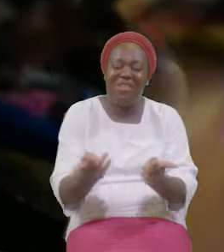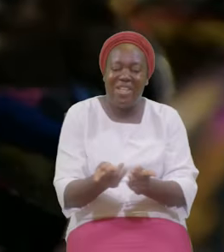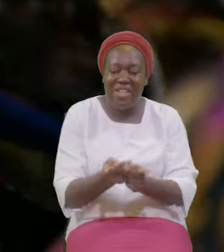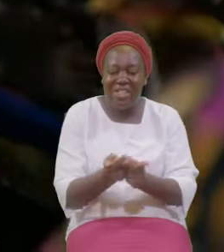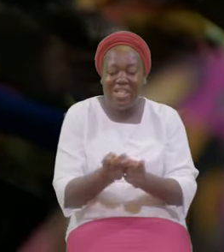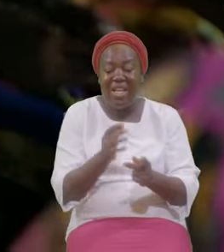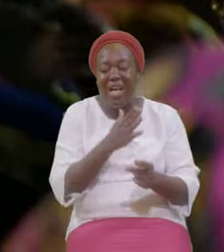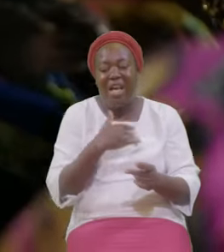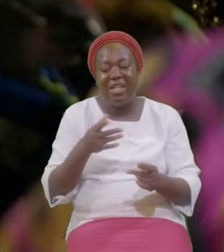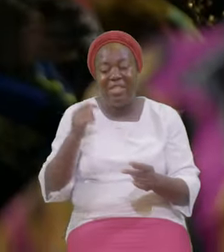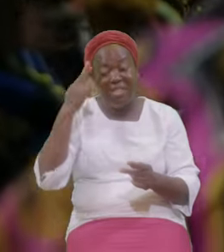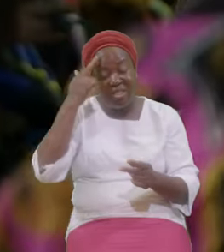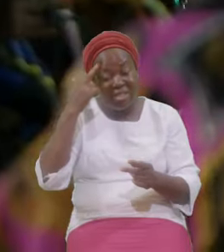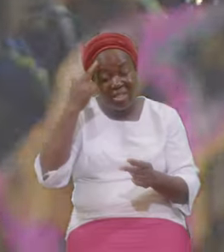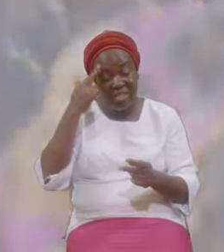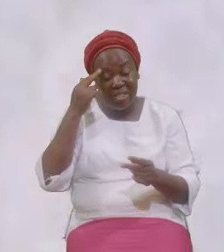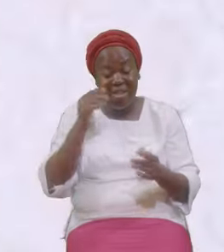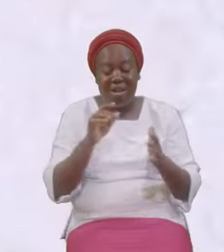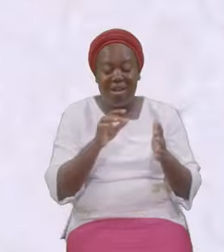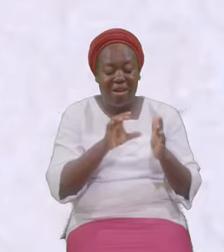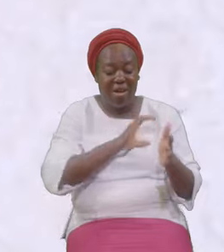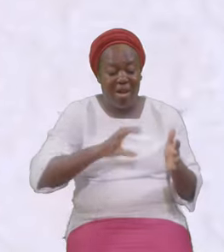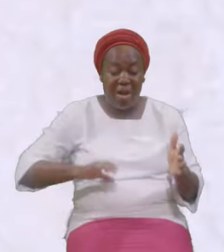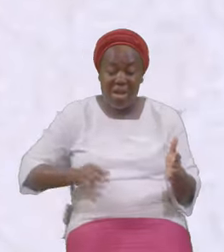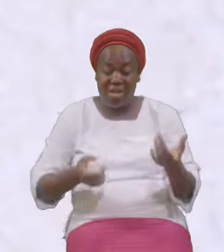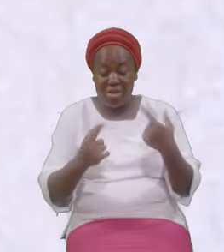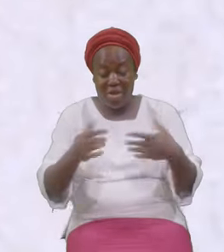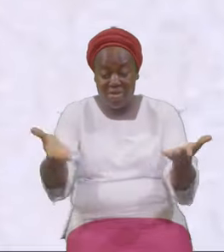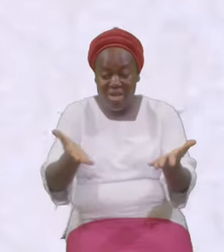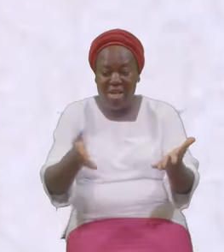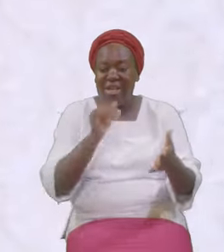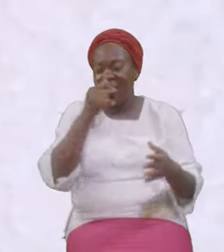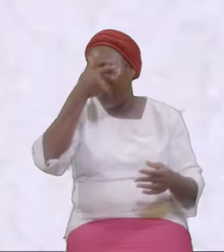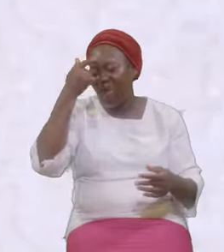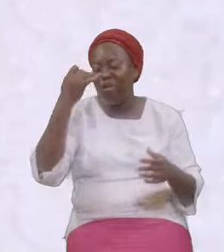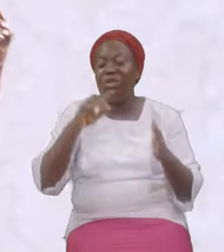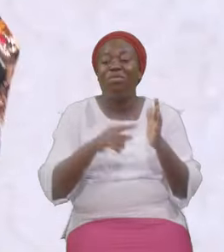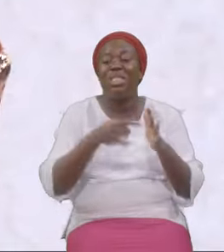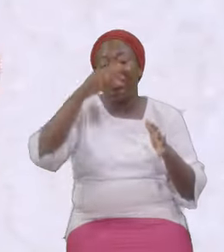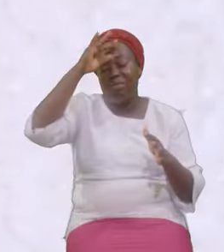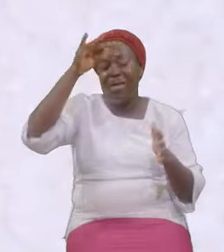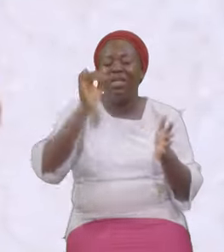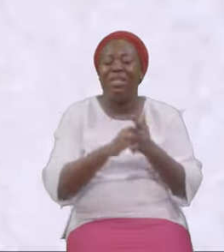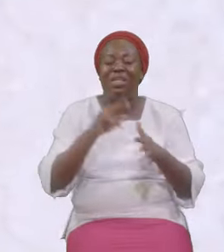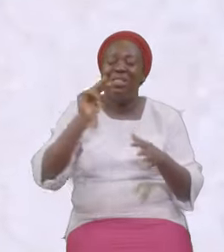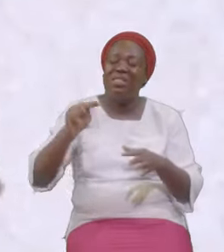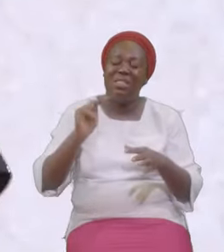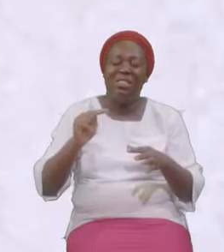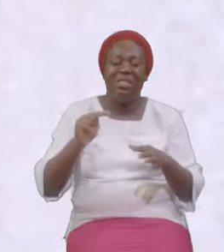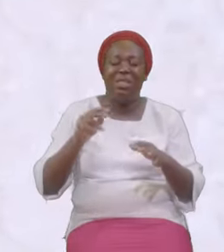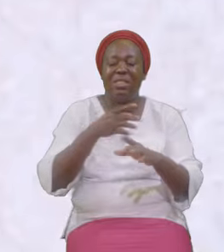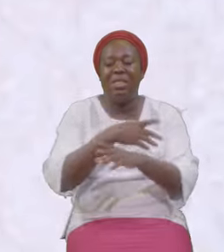the reason Christ crossed over is because of this man that needed deliverance. The reason we have